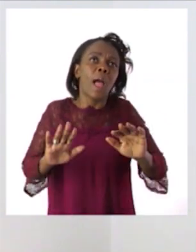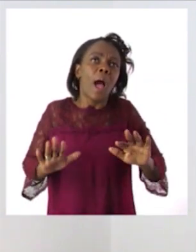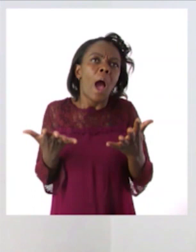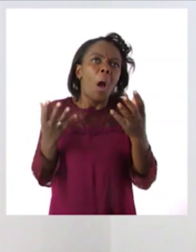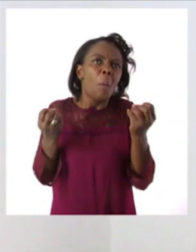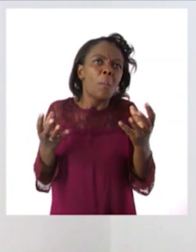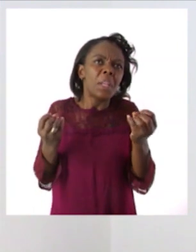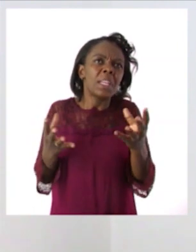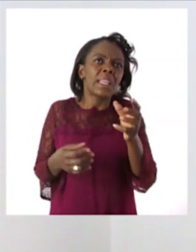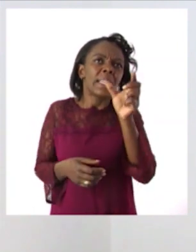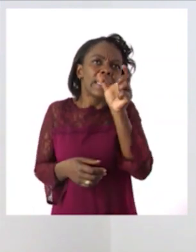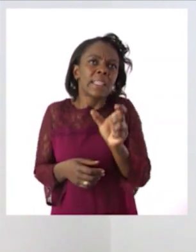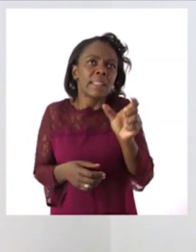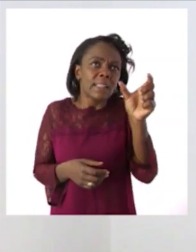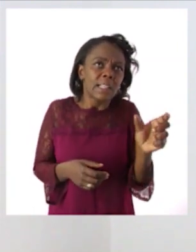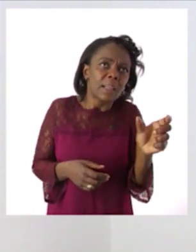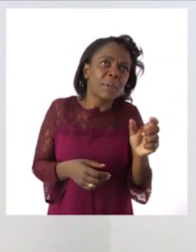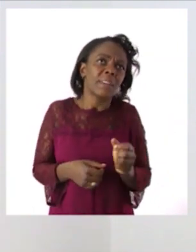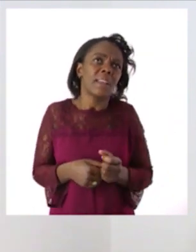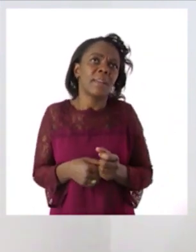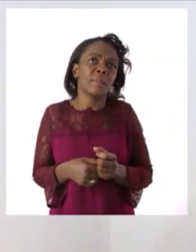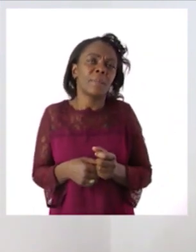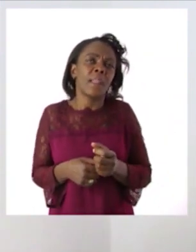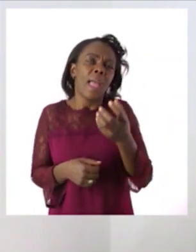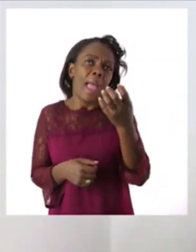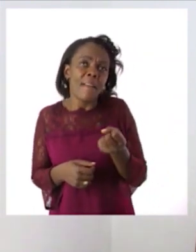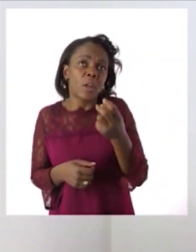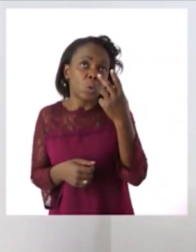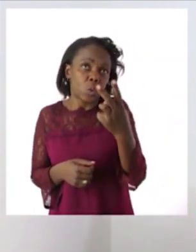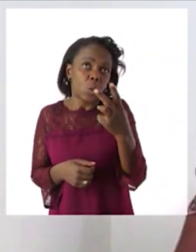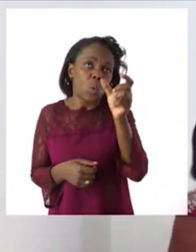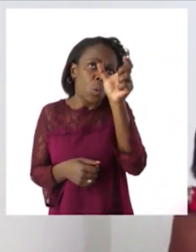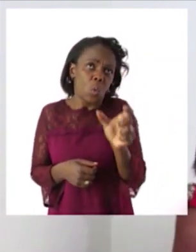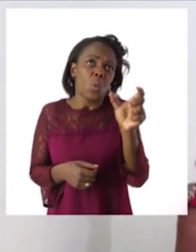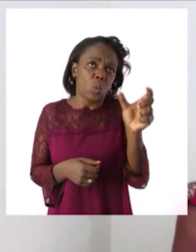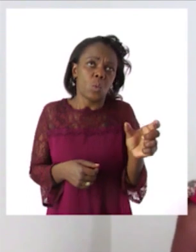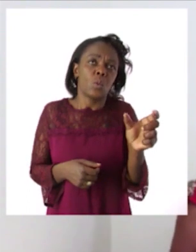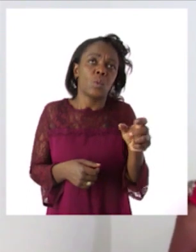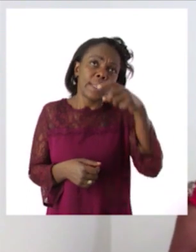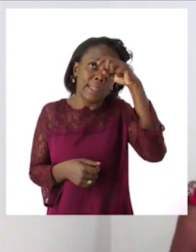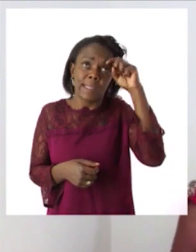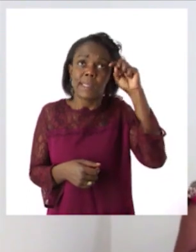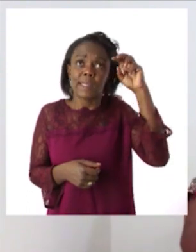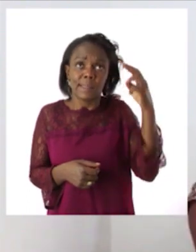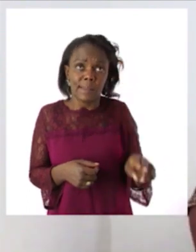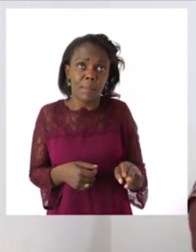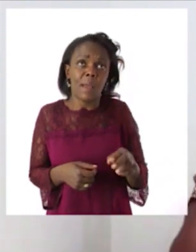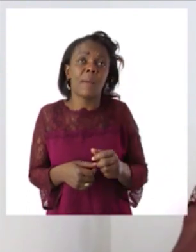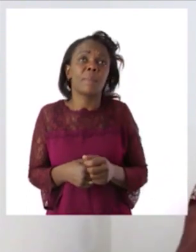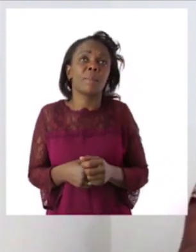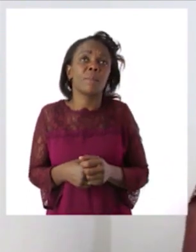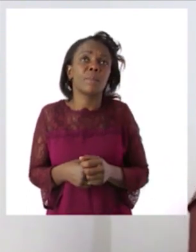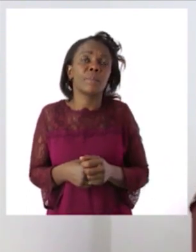There are 2 syllables in summer. There are 2 syllables in summer. Let's try to clap good.